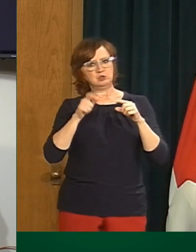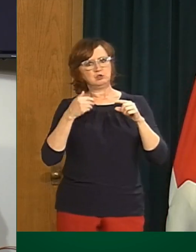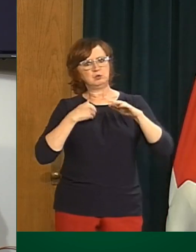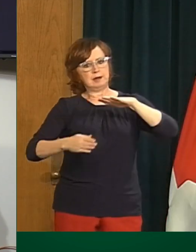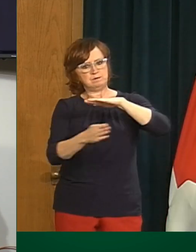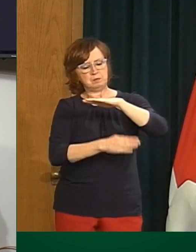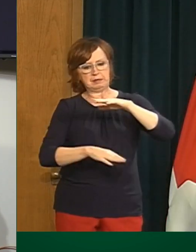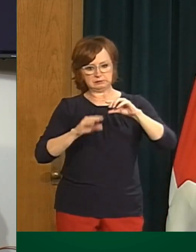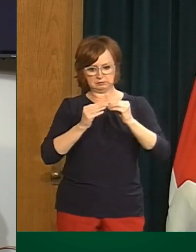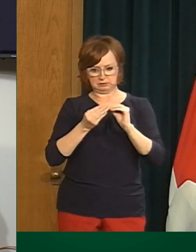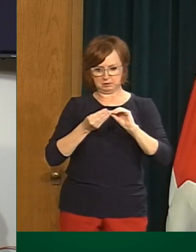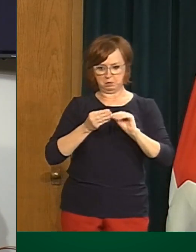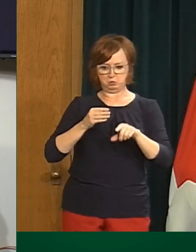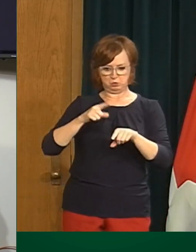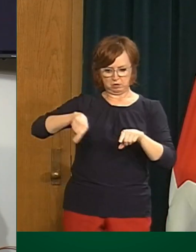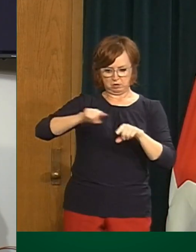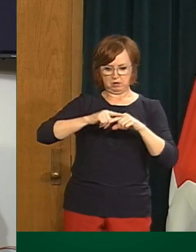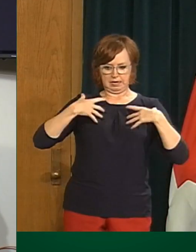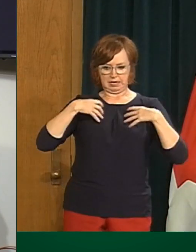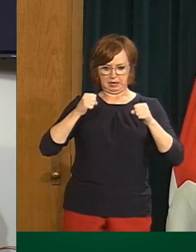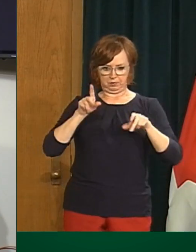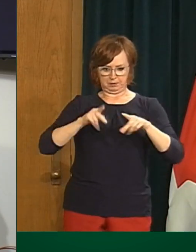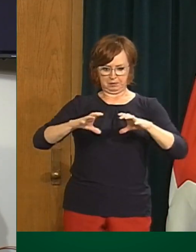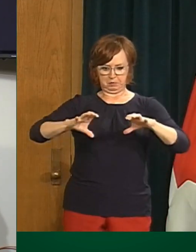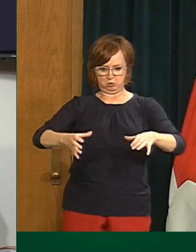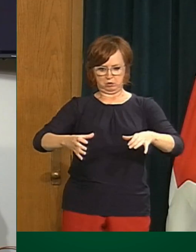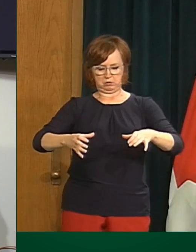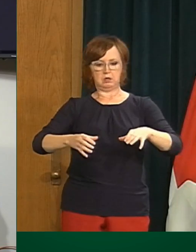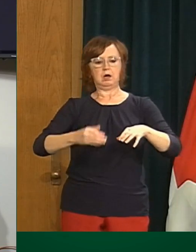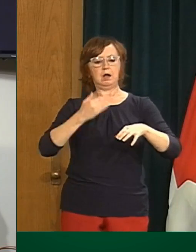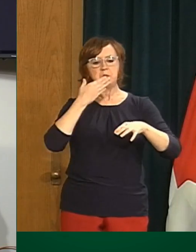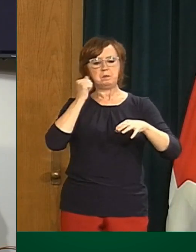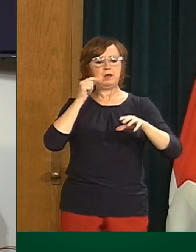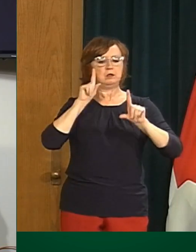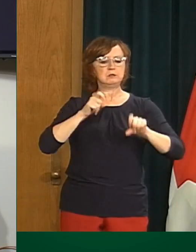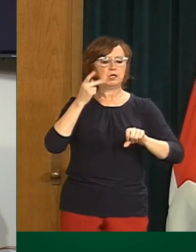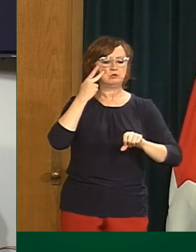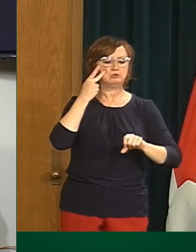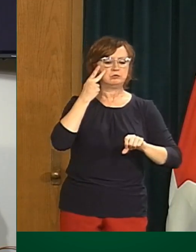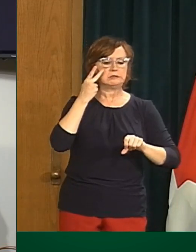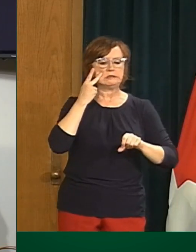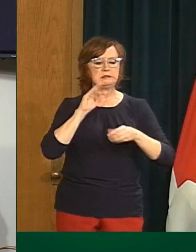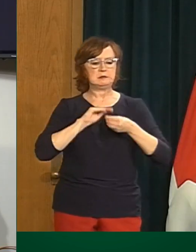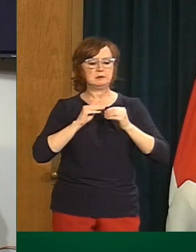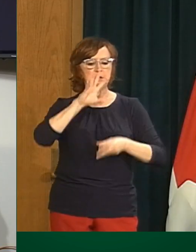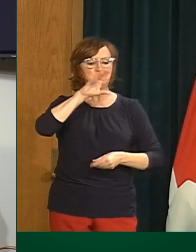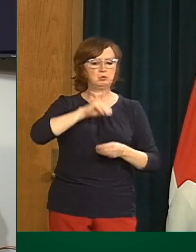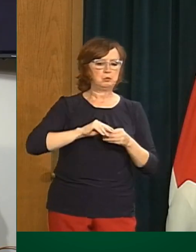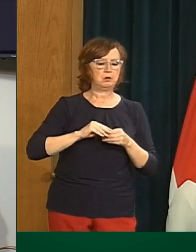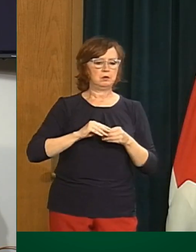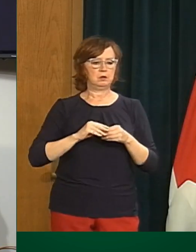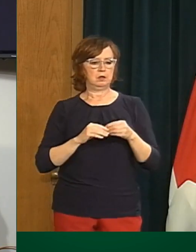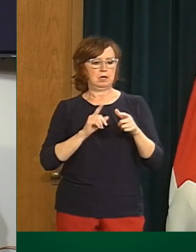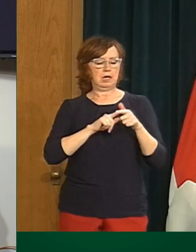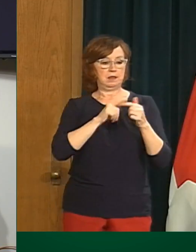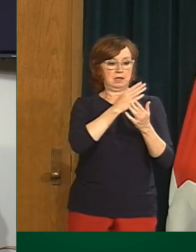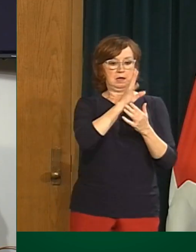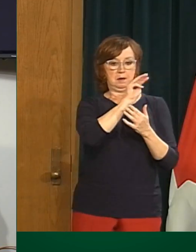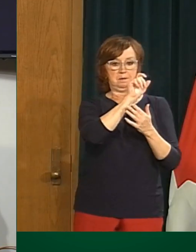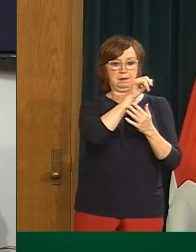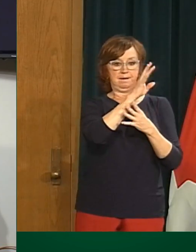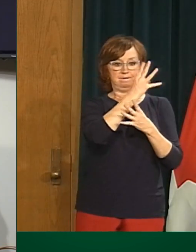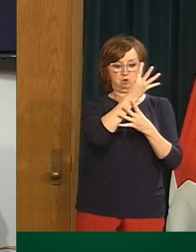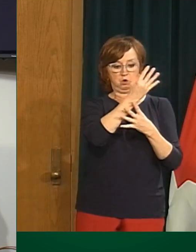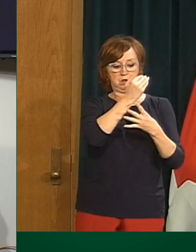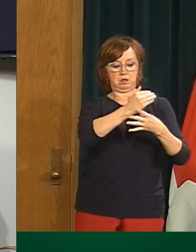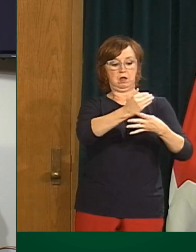day, we can safely say that we can continue on opening up and proceed along with our different stages of the plan. It seems